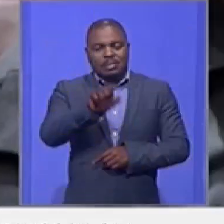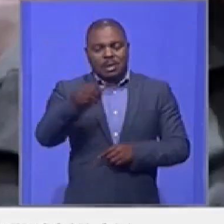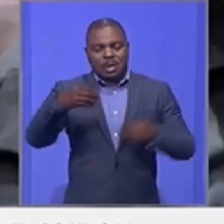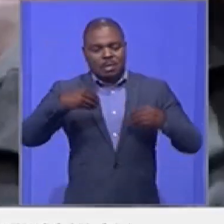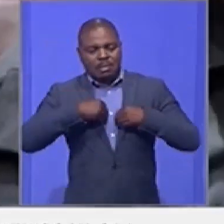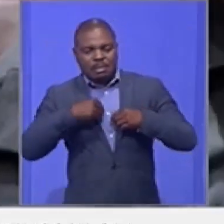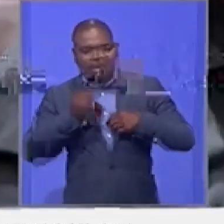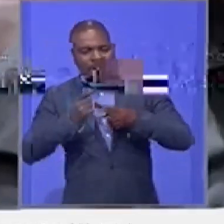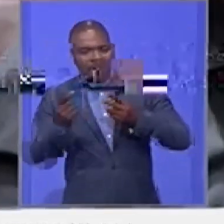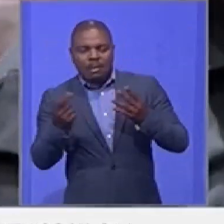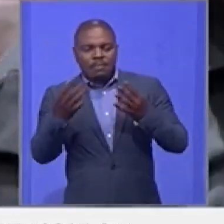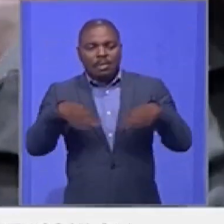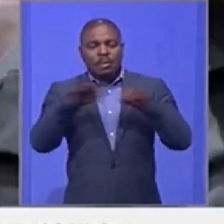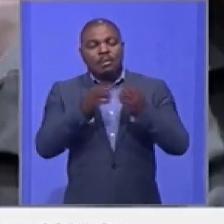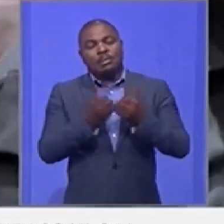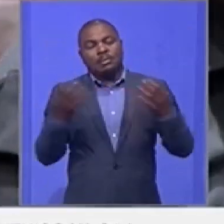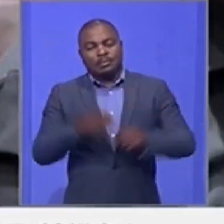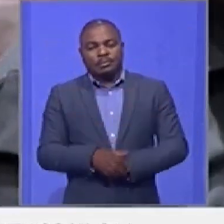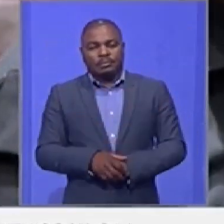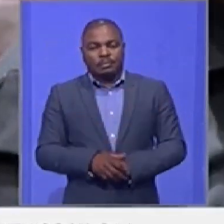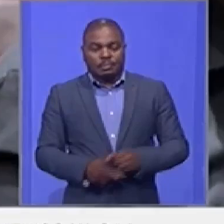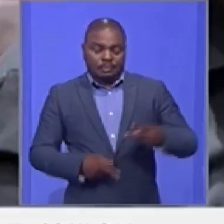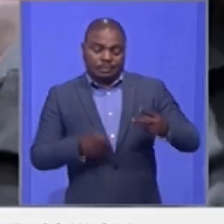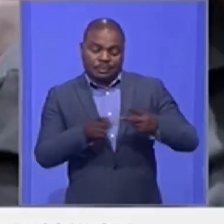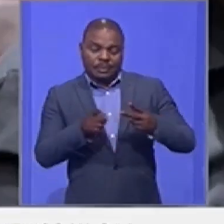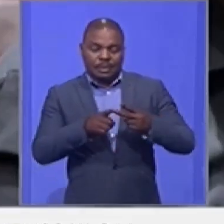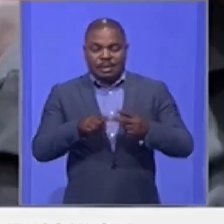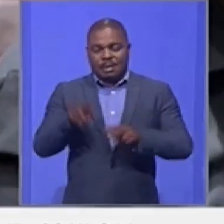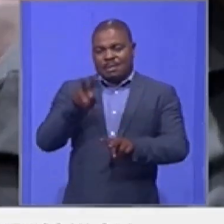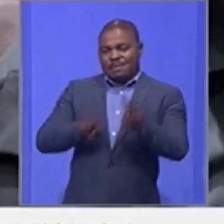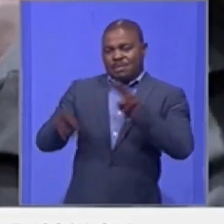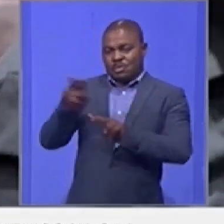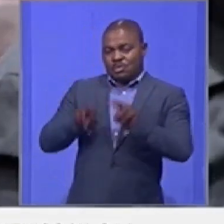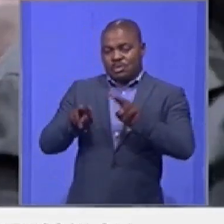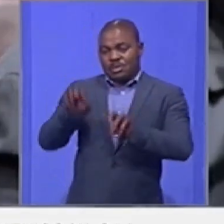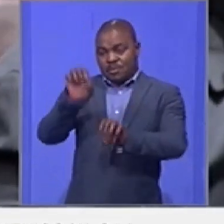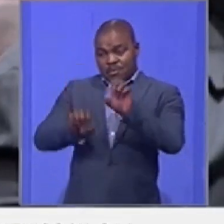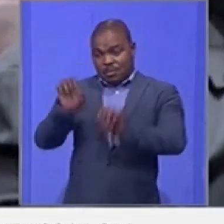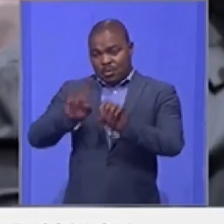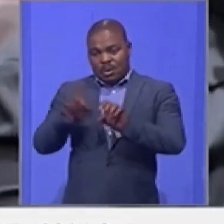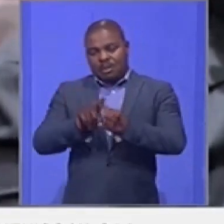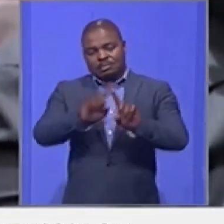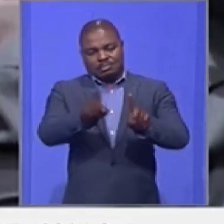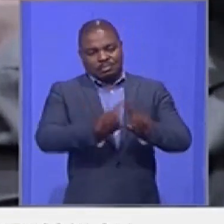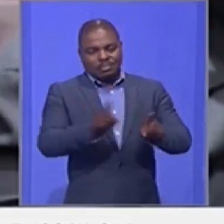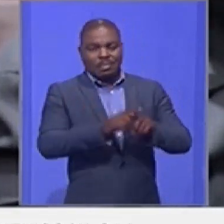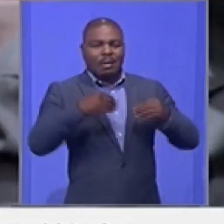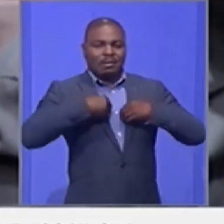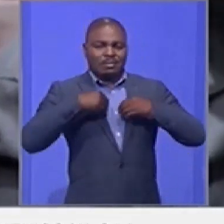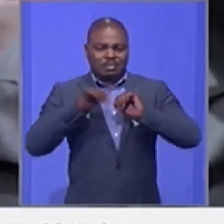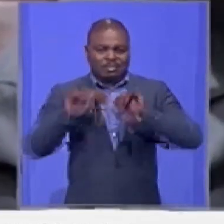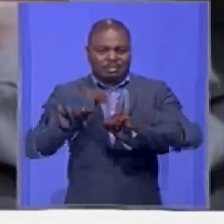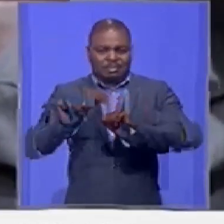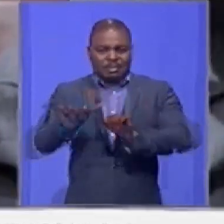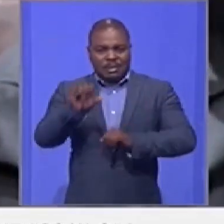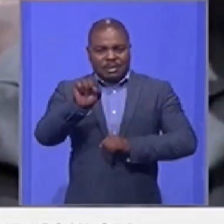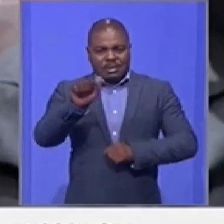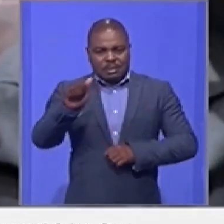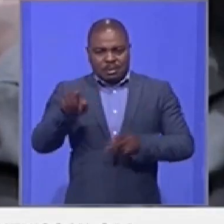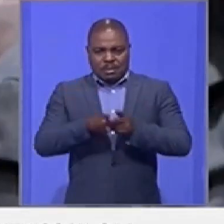SAA. The second type of valuation is the evaluation of the various assets, including the